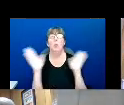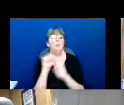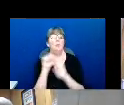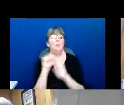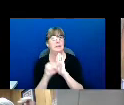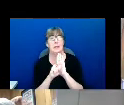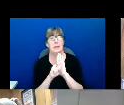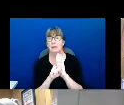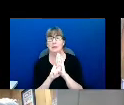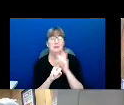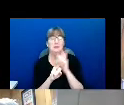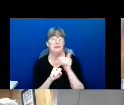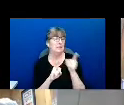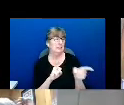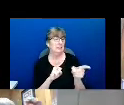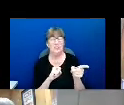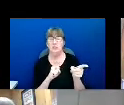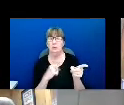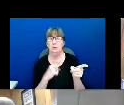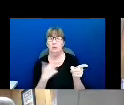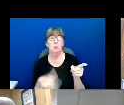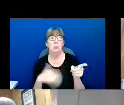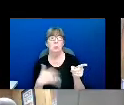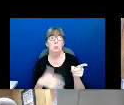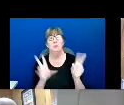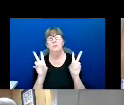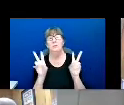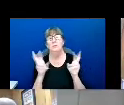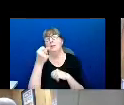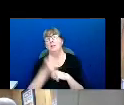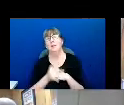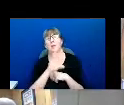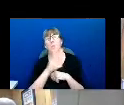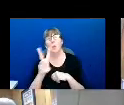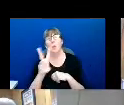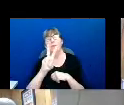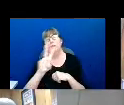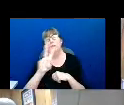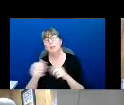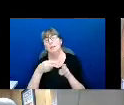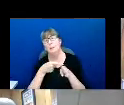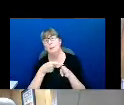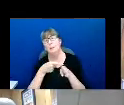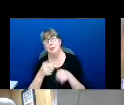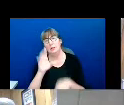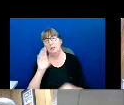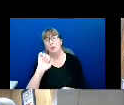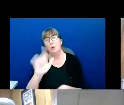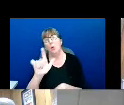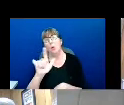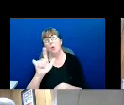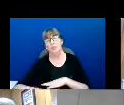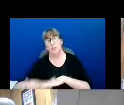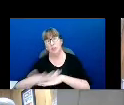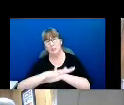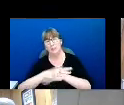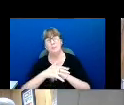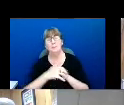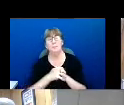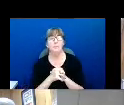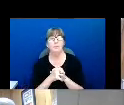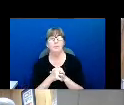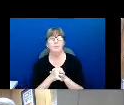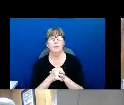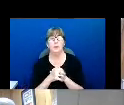pretty much what we call a Southern West Virginia specialist. That's the coal fields. So as we talk about rural